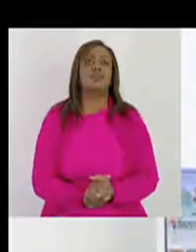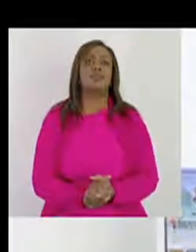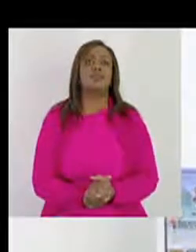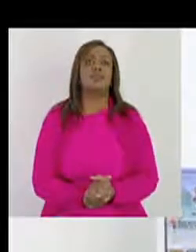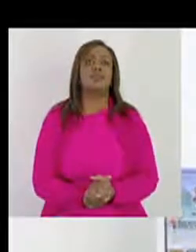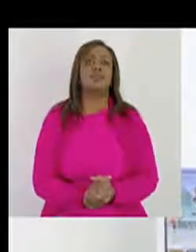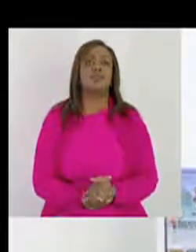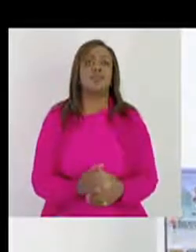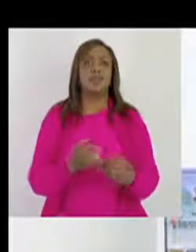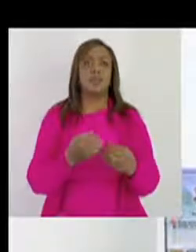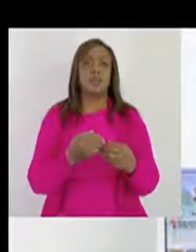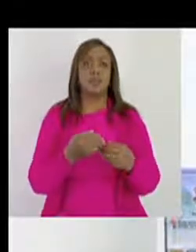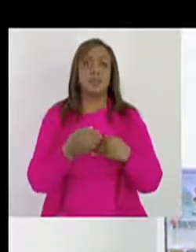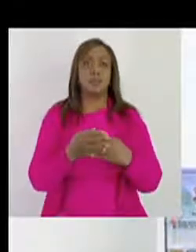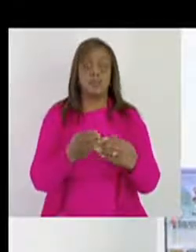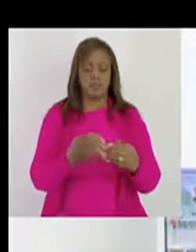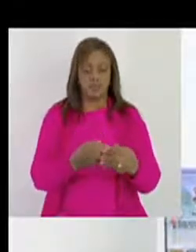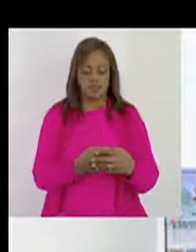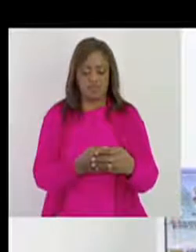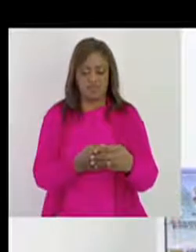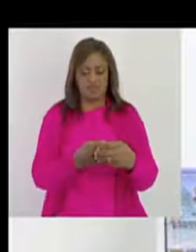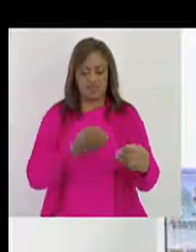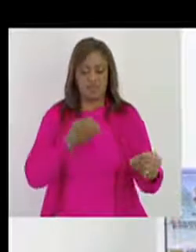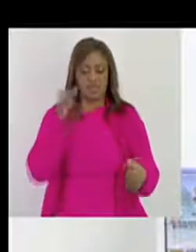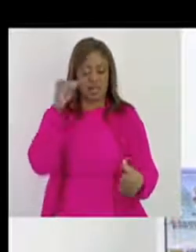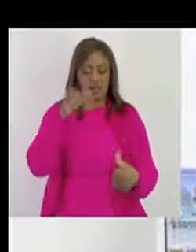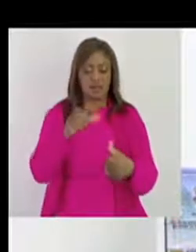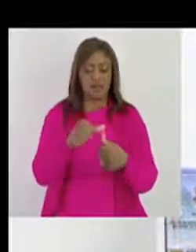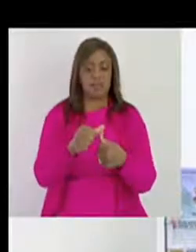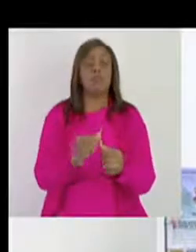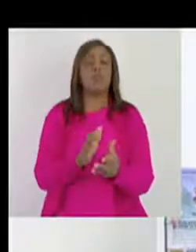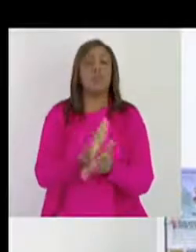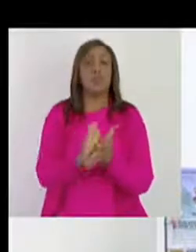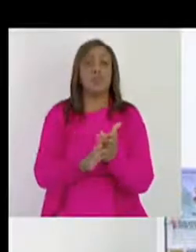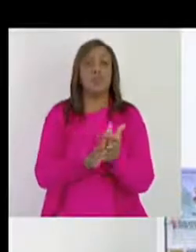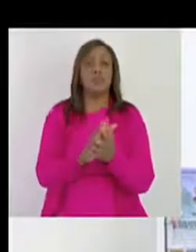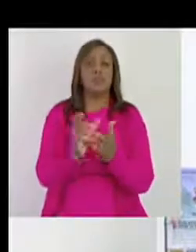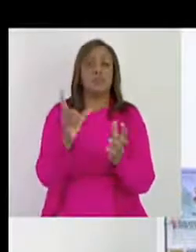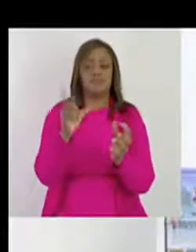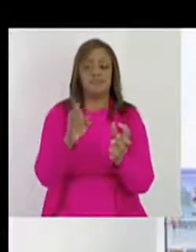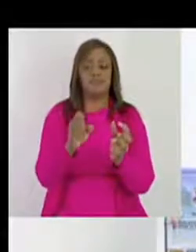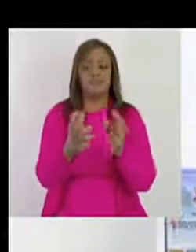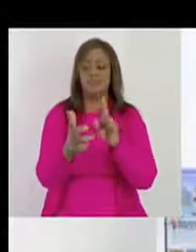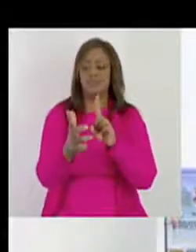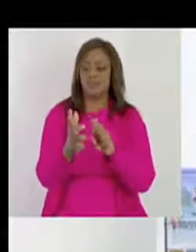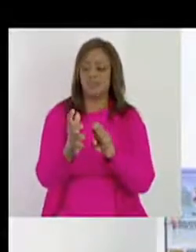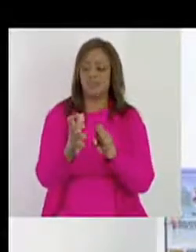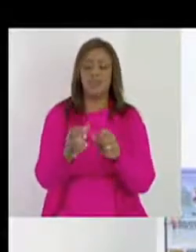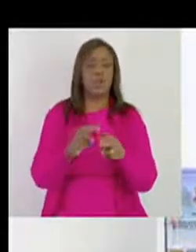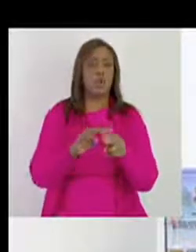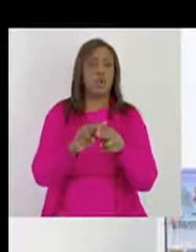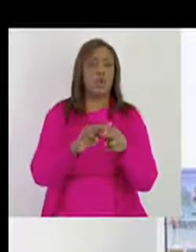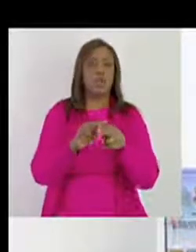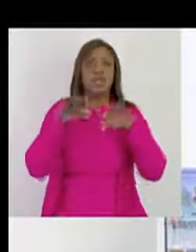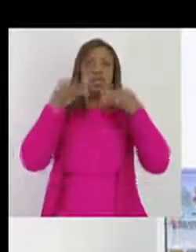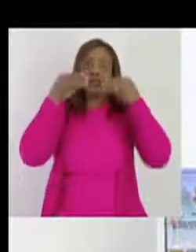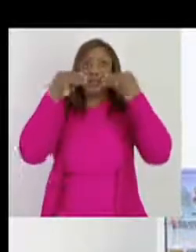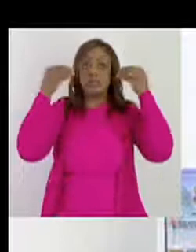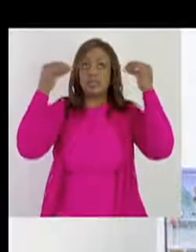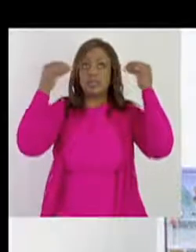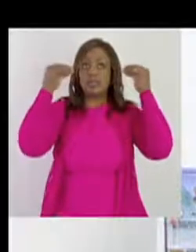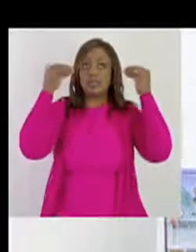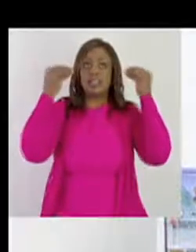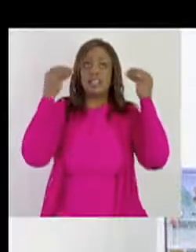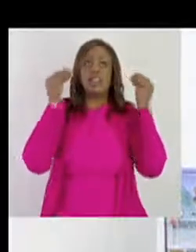Before we begin today's lesson, let us remember to put on our facial mask, and also let